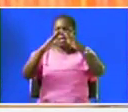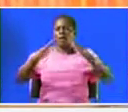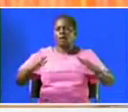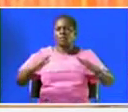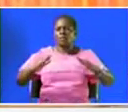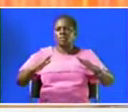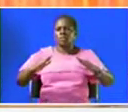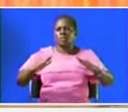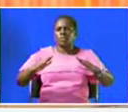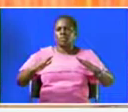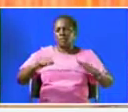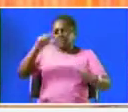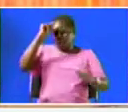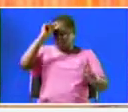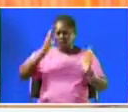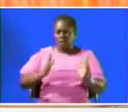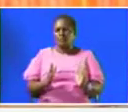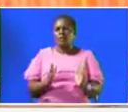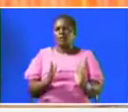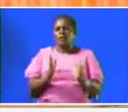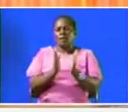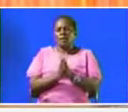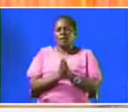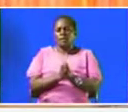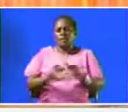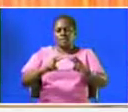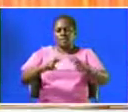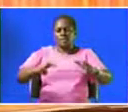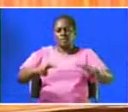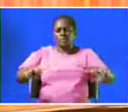that the Governor and the Inspector General are not fit